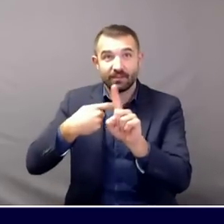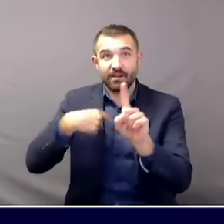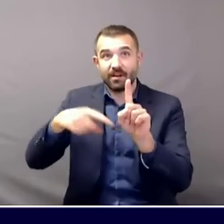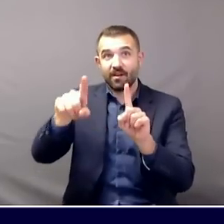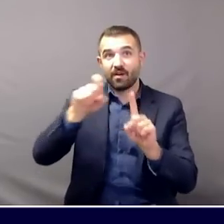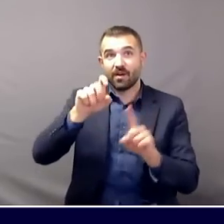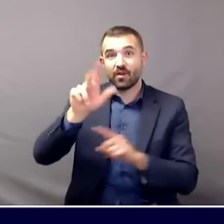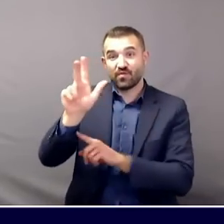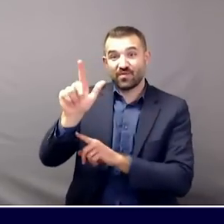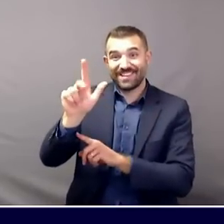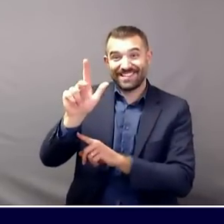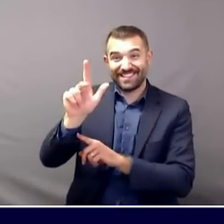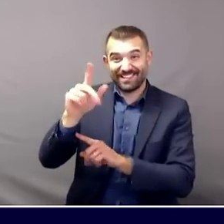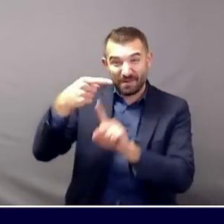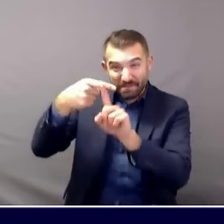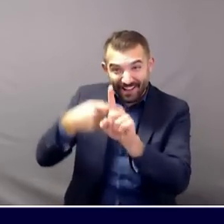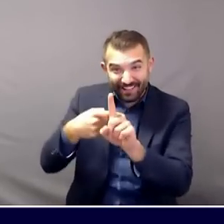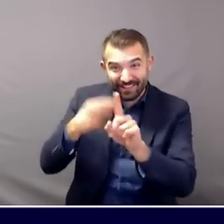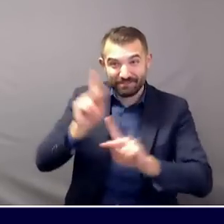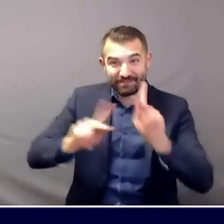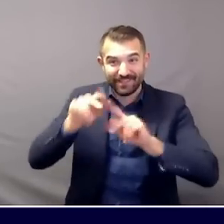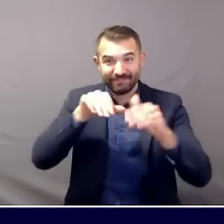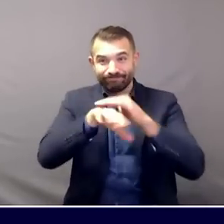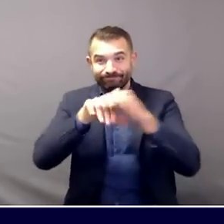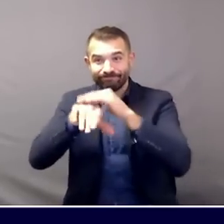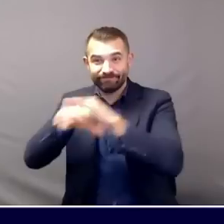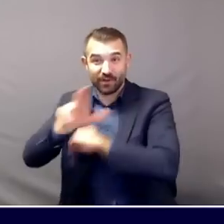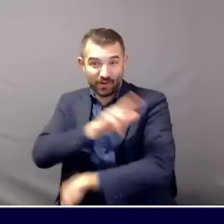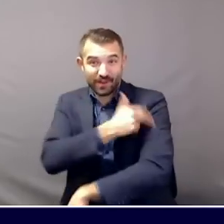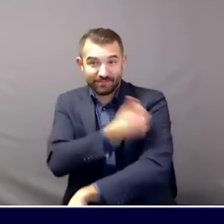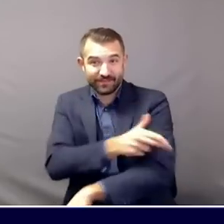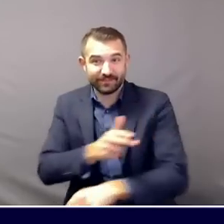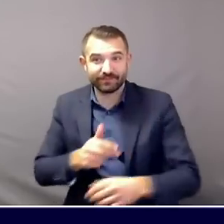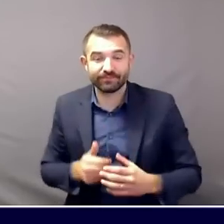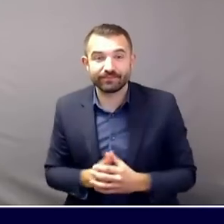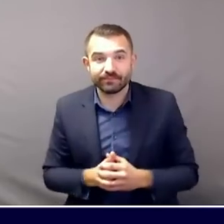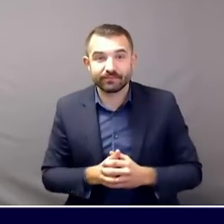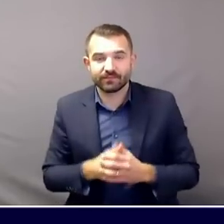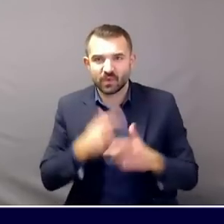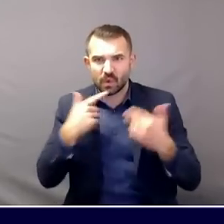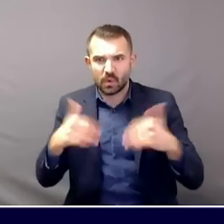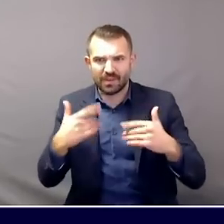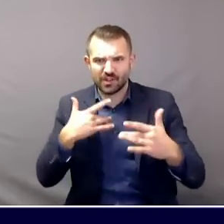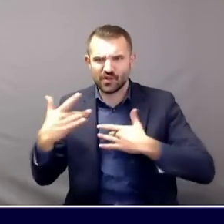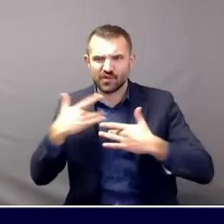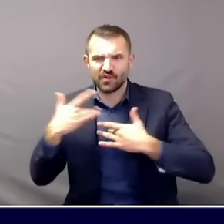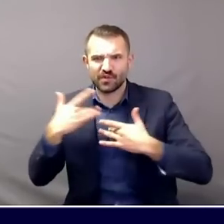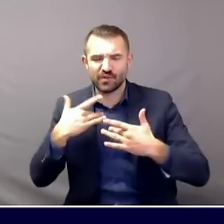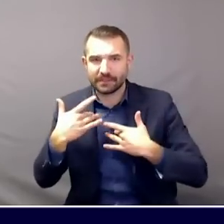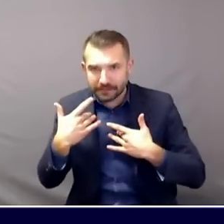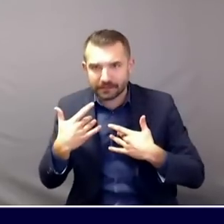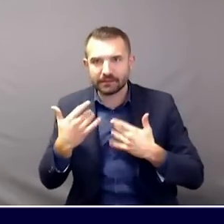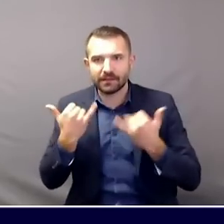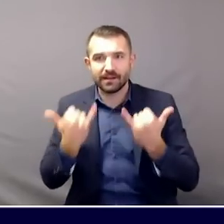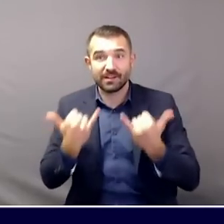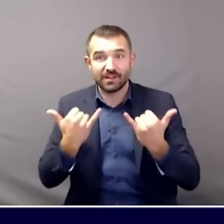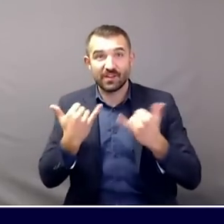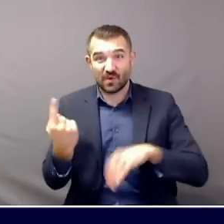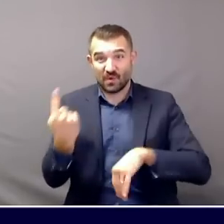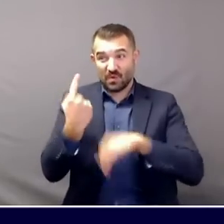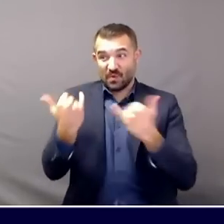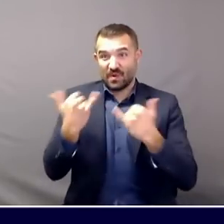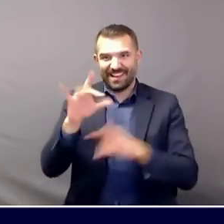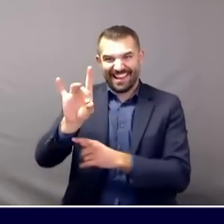have been hospitalized. Just as concerning is that right now in Maine, 85 people